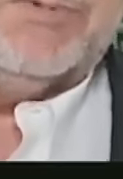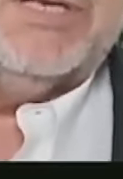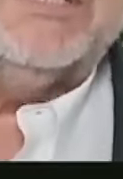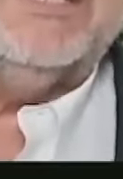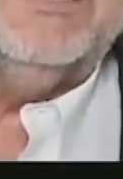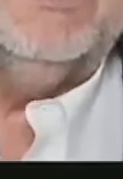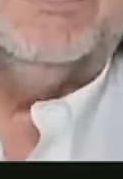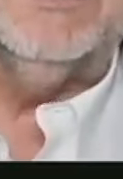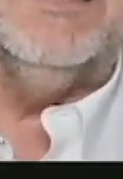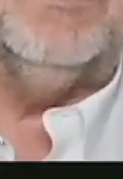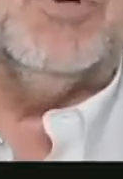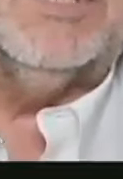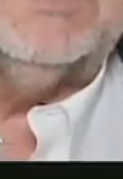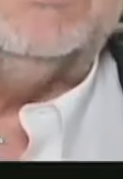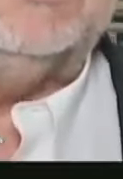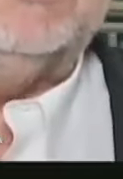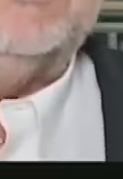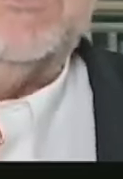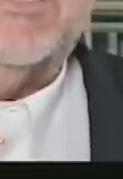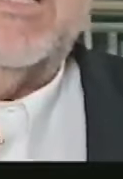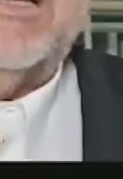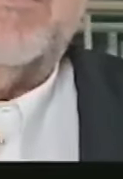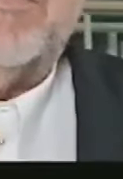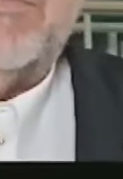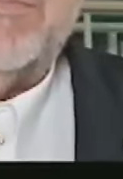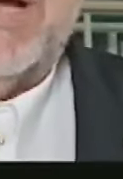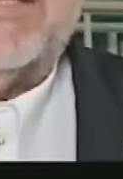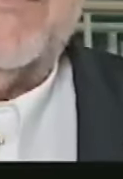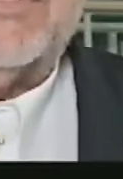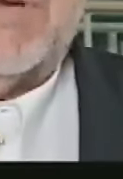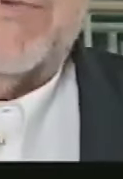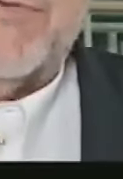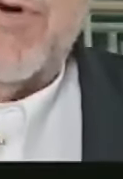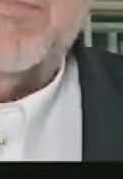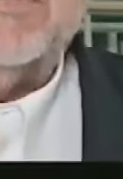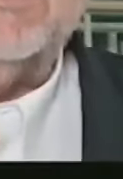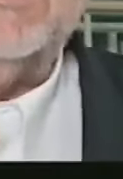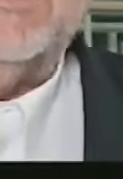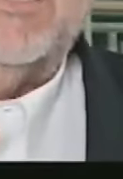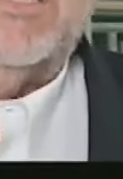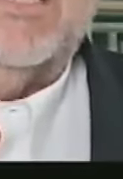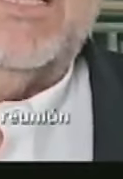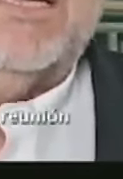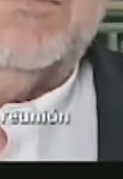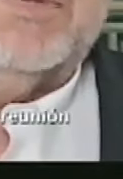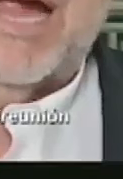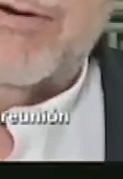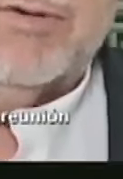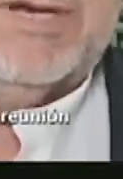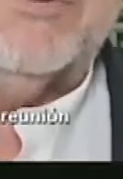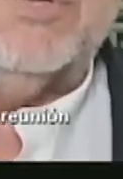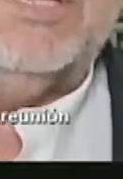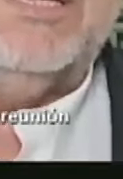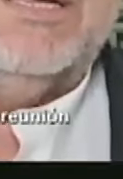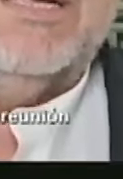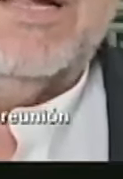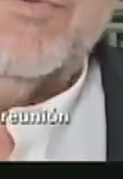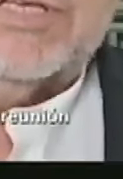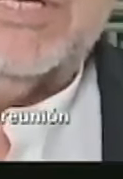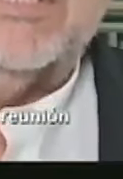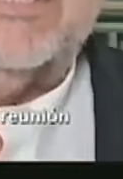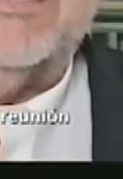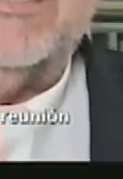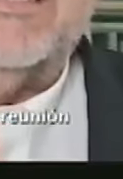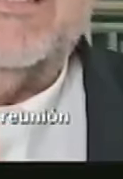has accepted it as an important part of its platform, CARICOM naturally,